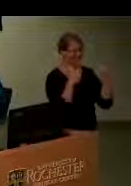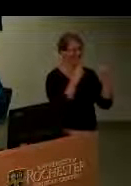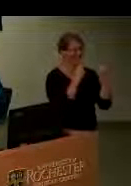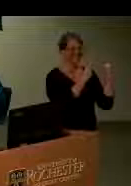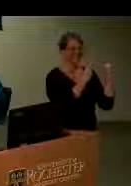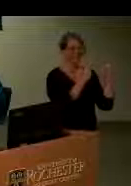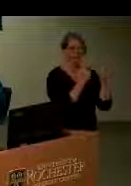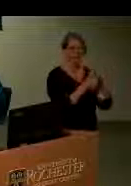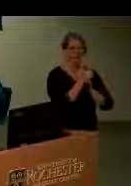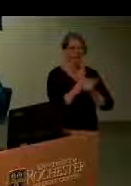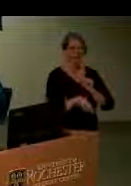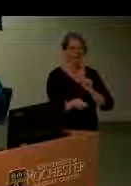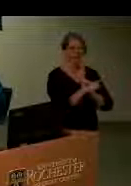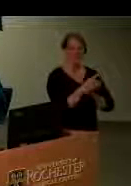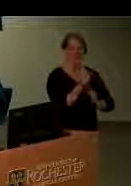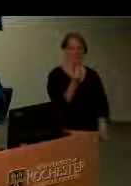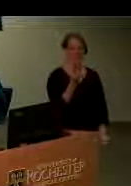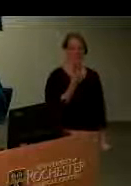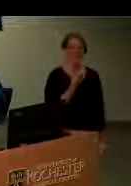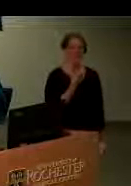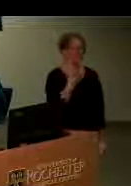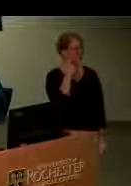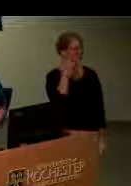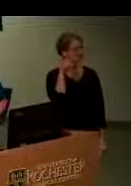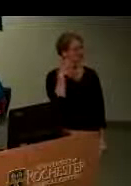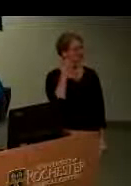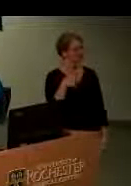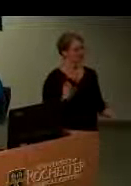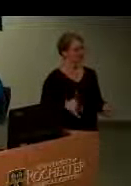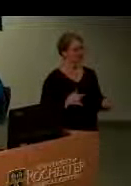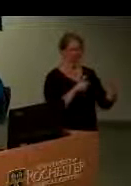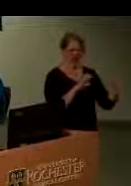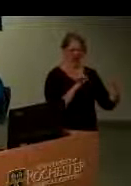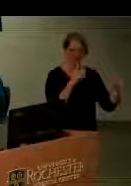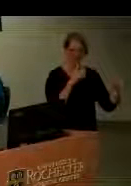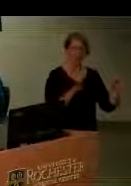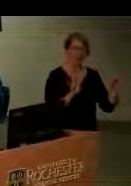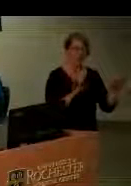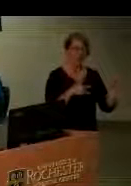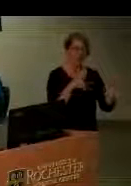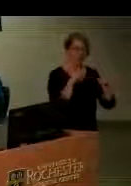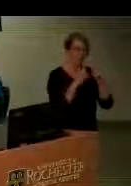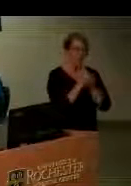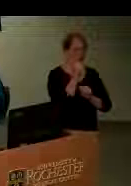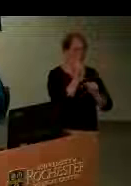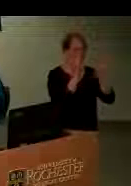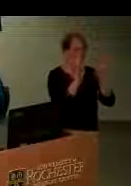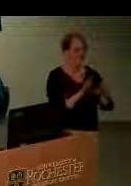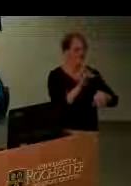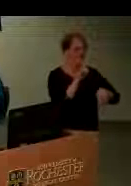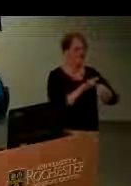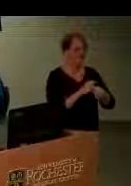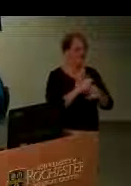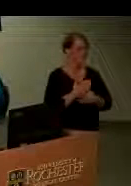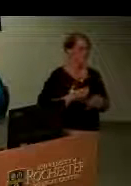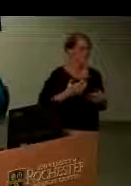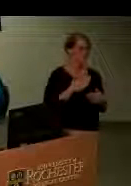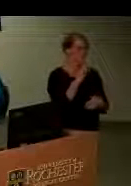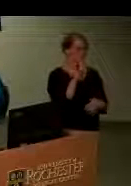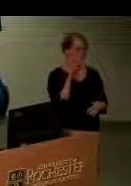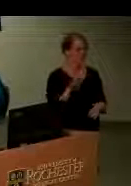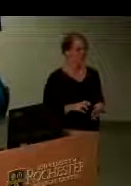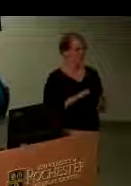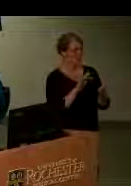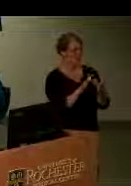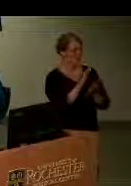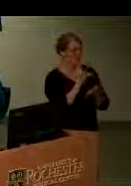most of them told me I would be crazy. Larry said, I had the most wonderful time in Rochester. It's a great medical center and